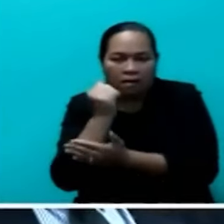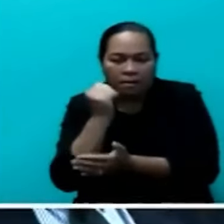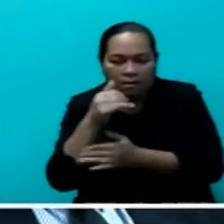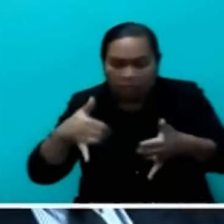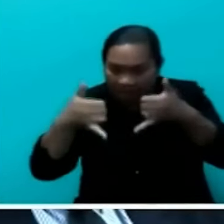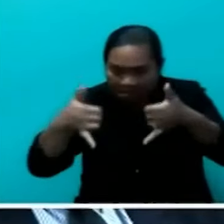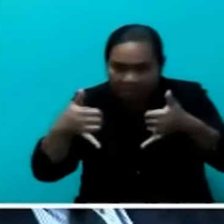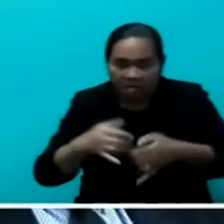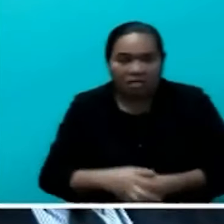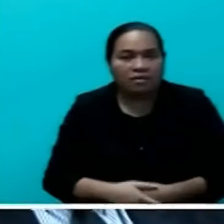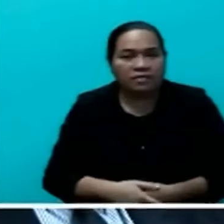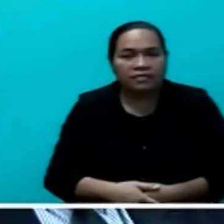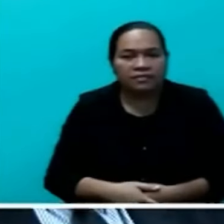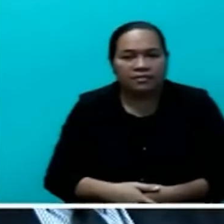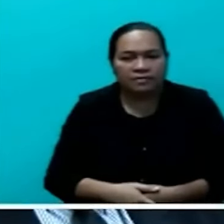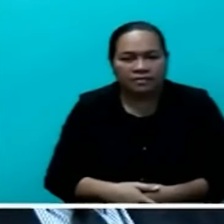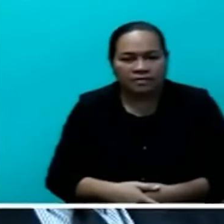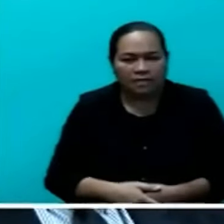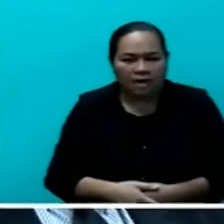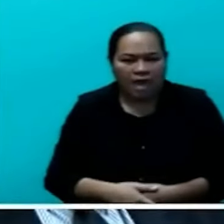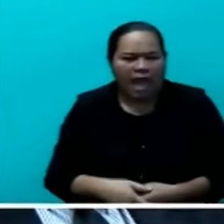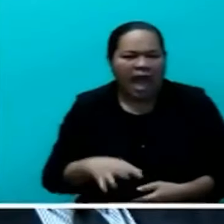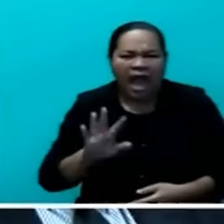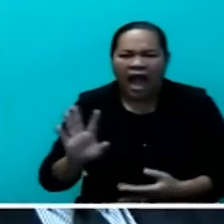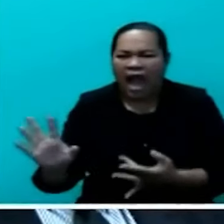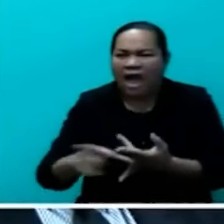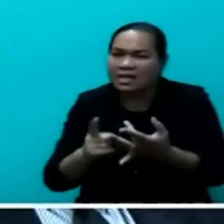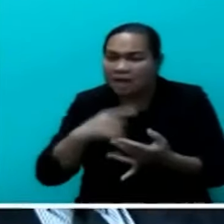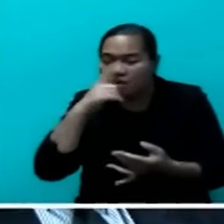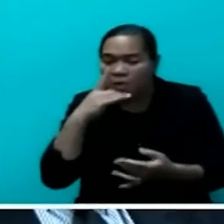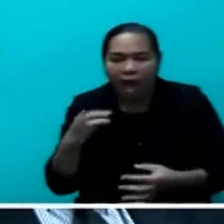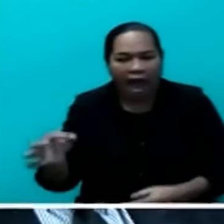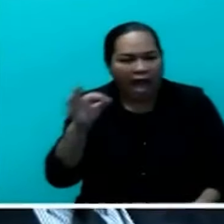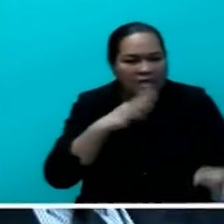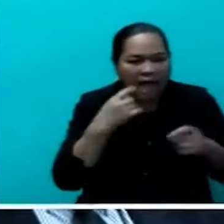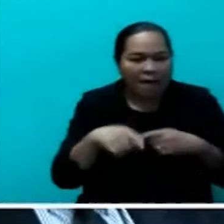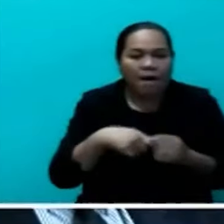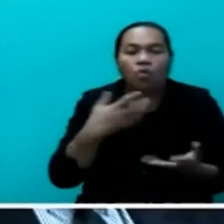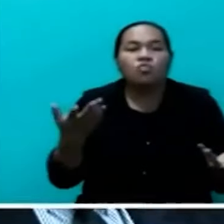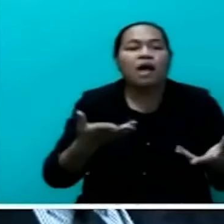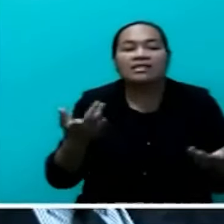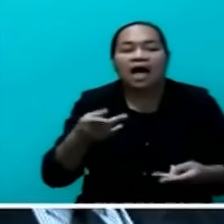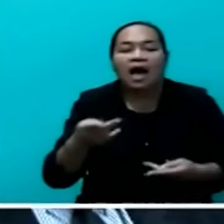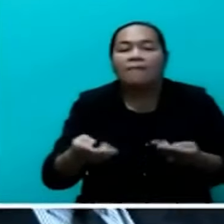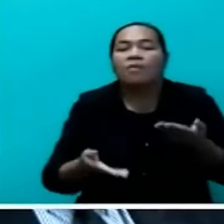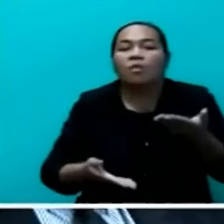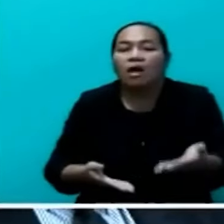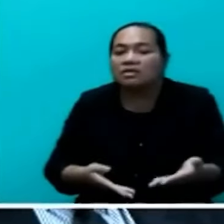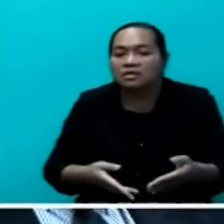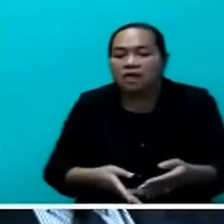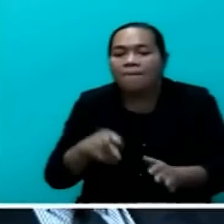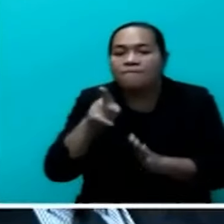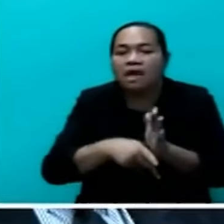Honourable Speaker, further questions on where the prize money for the Fiji Men Sevens team